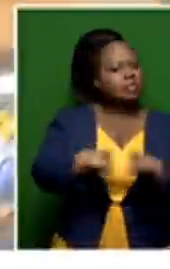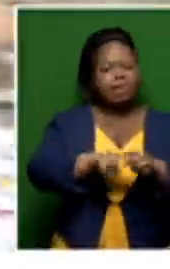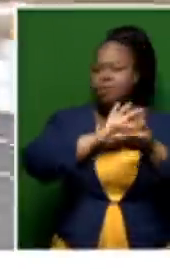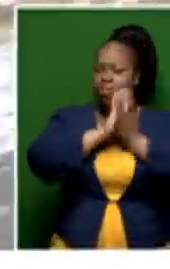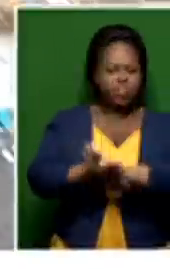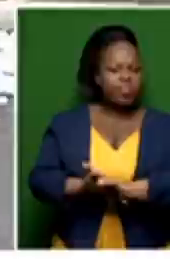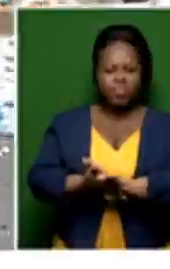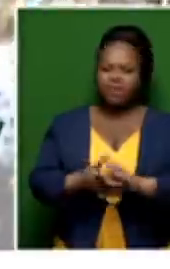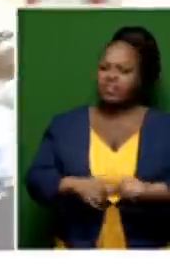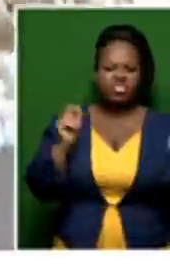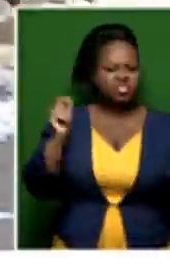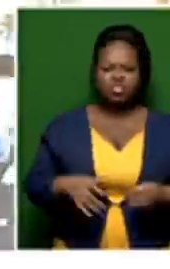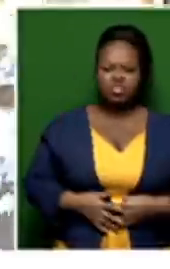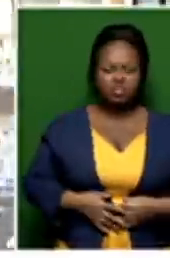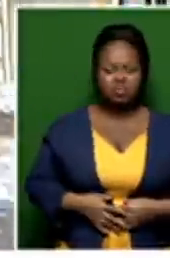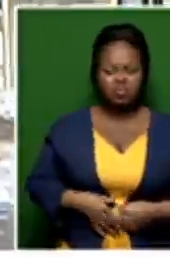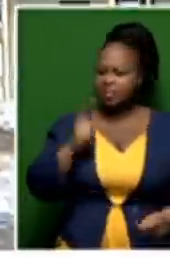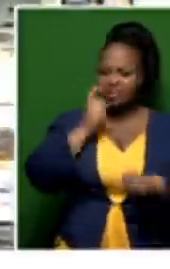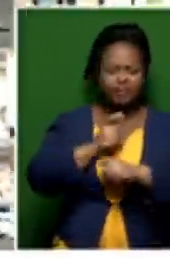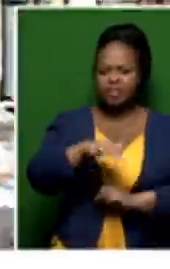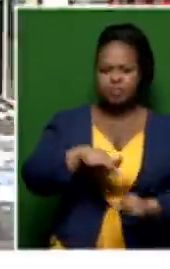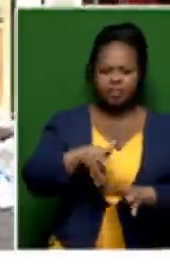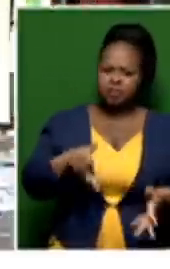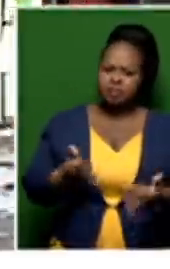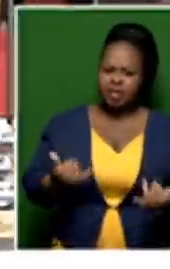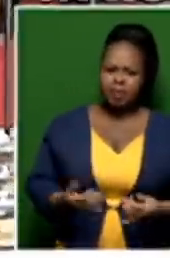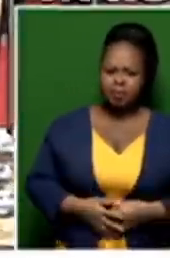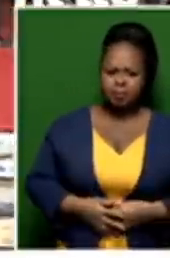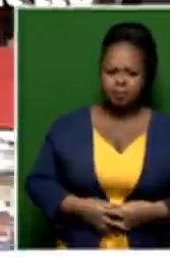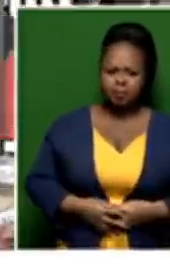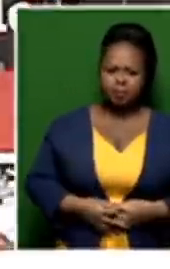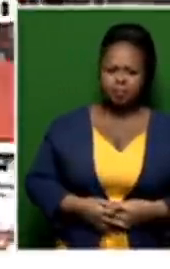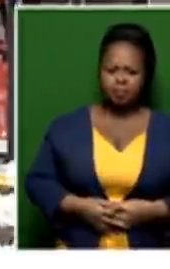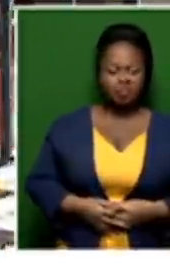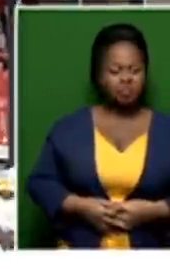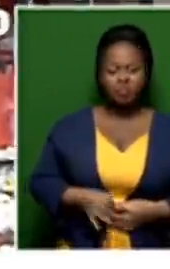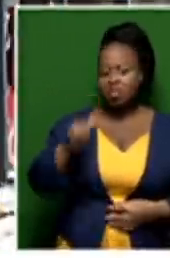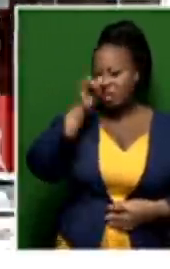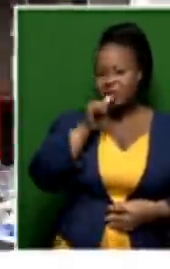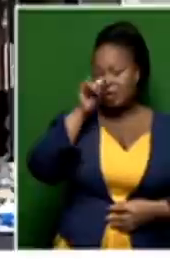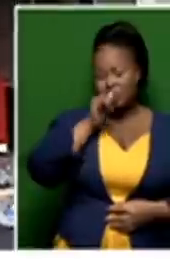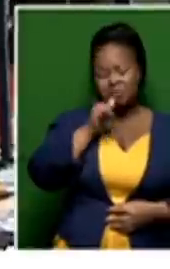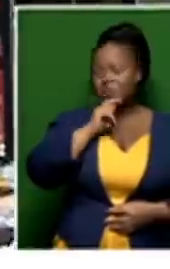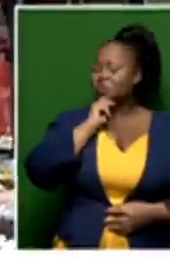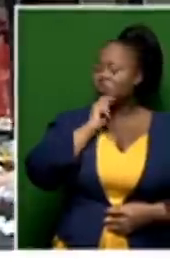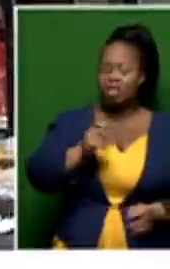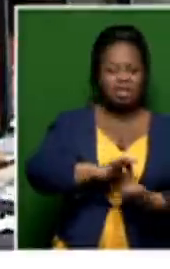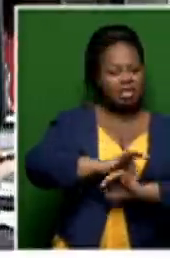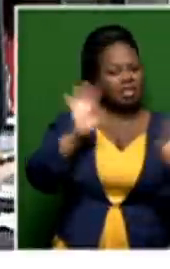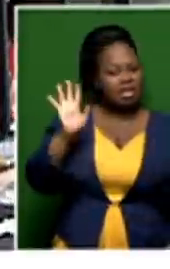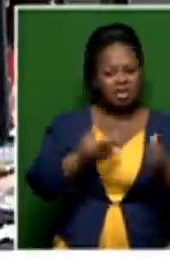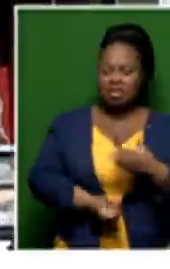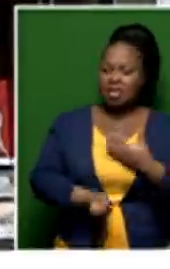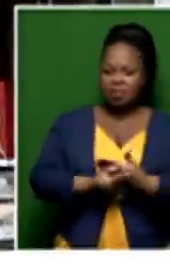completely destroyed. So it's a tough situation at the moment where a criminal element clearly has